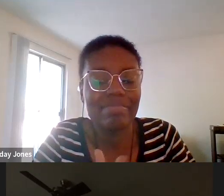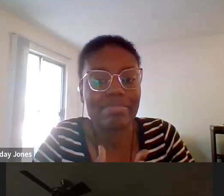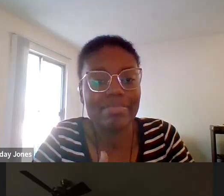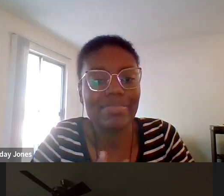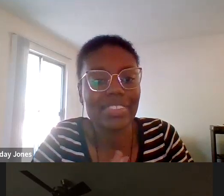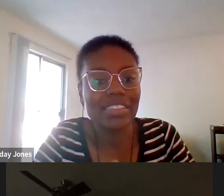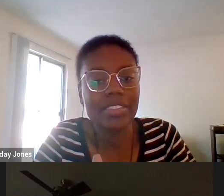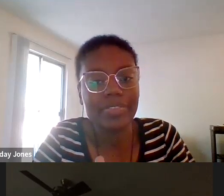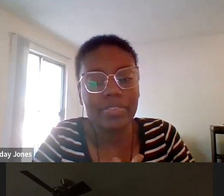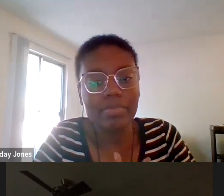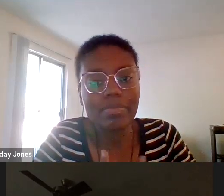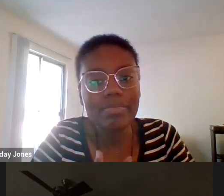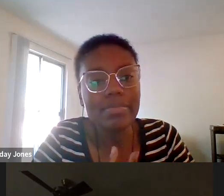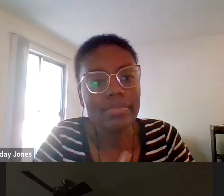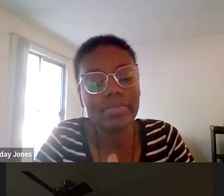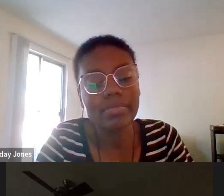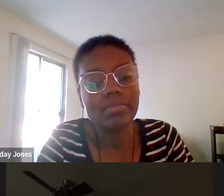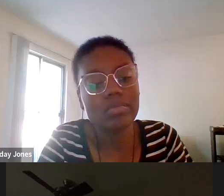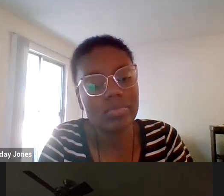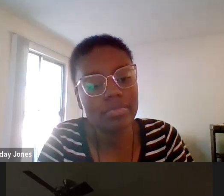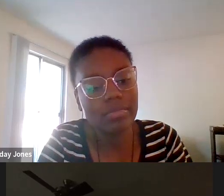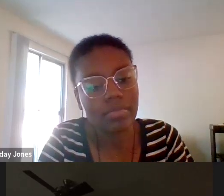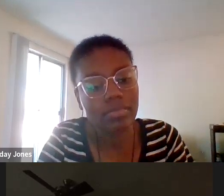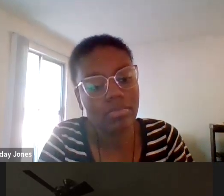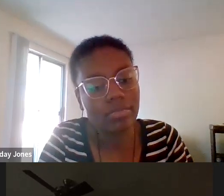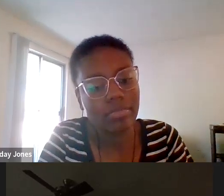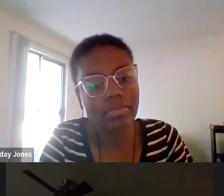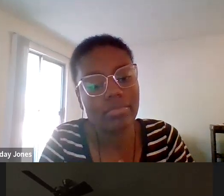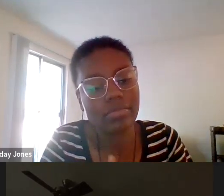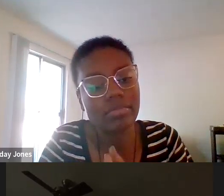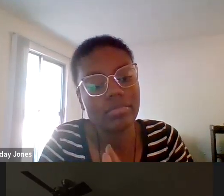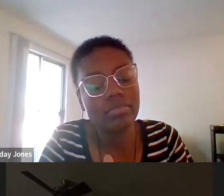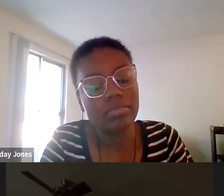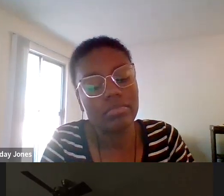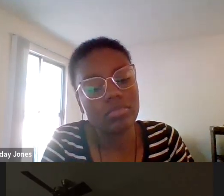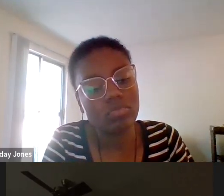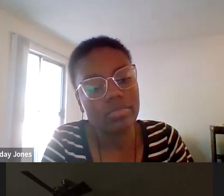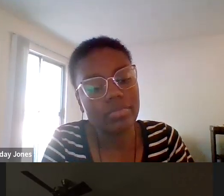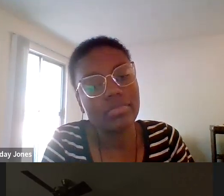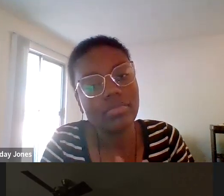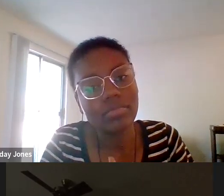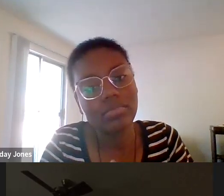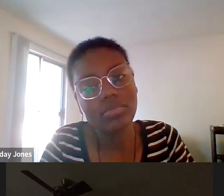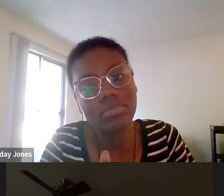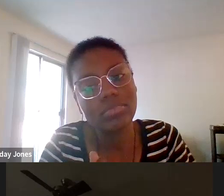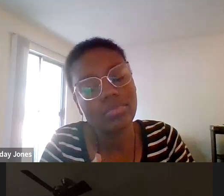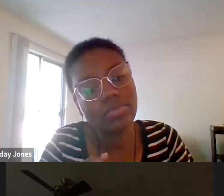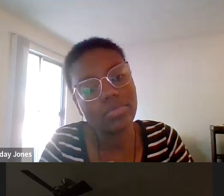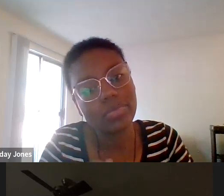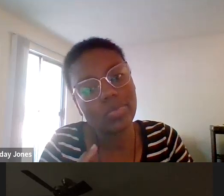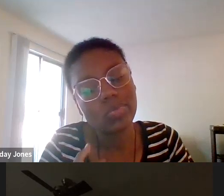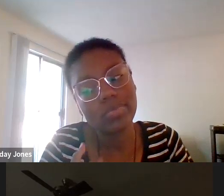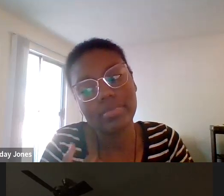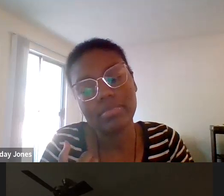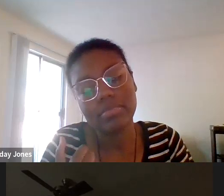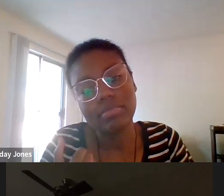And that happens even with our consumer base too. And so having people understand, just because you have a disability, you